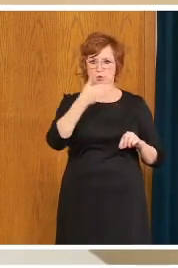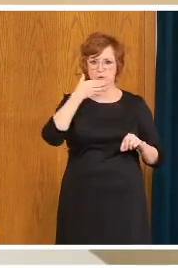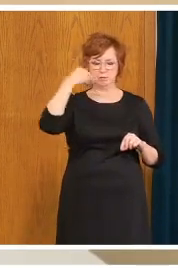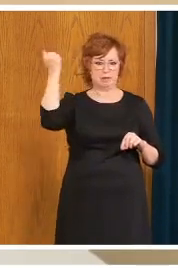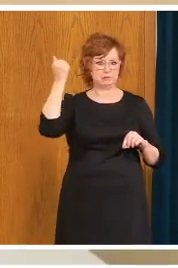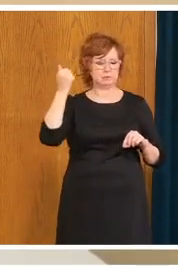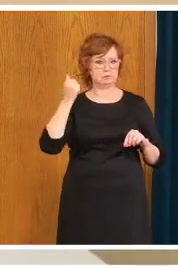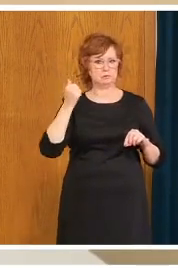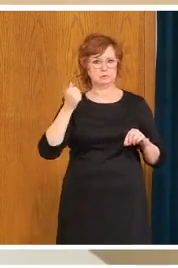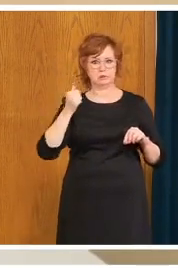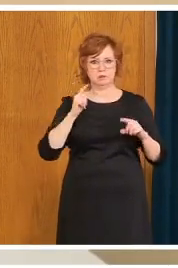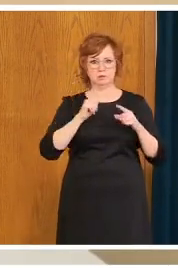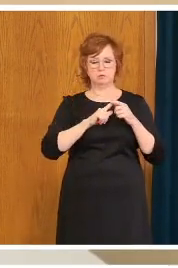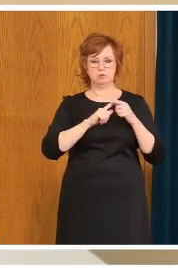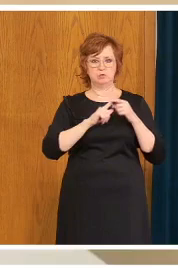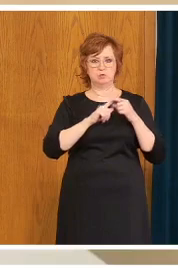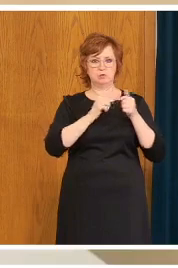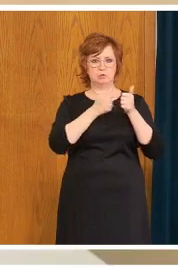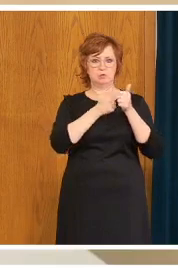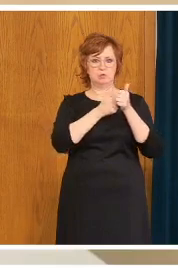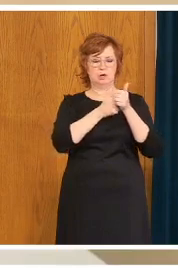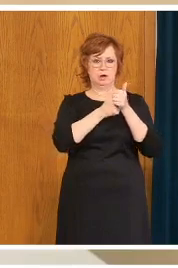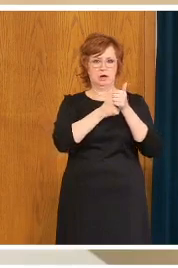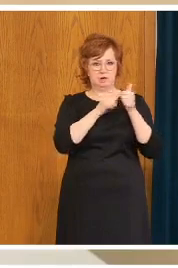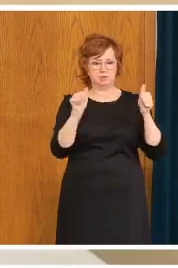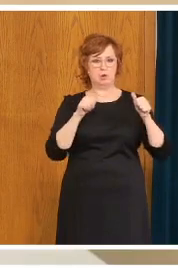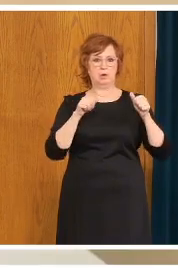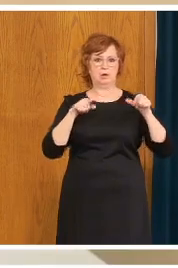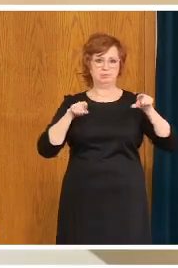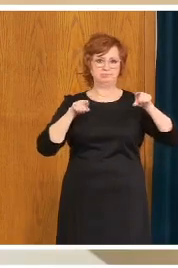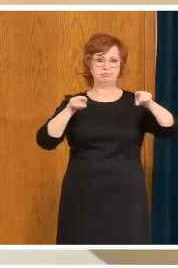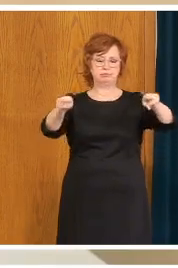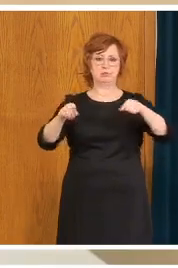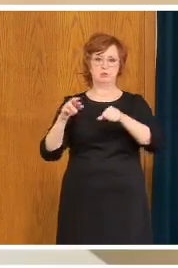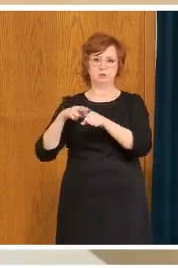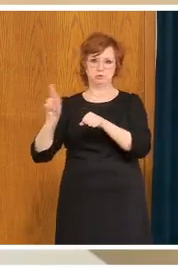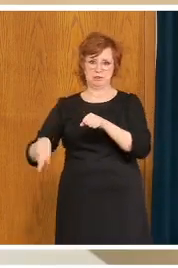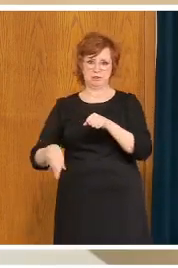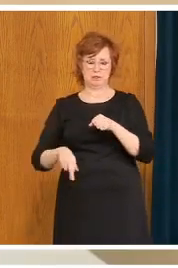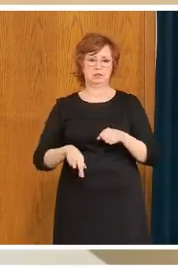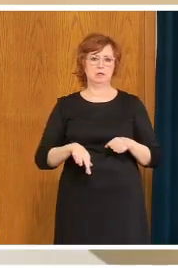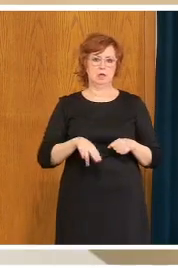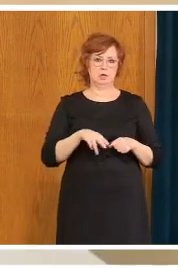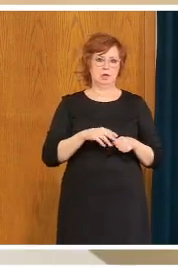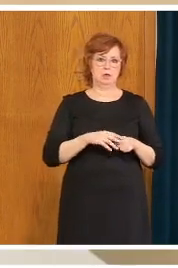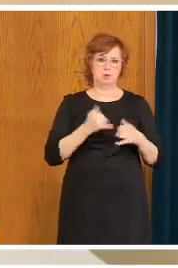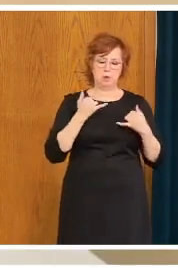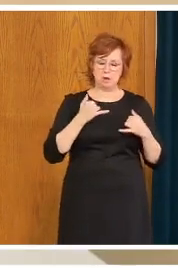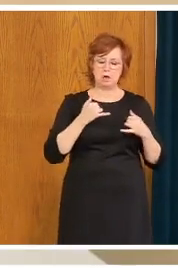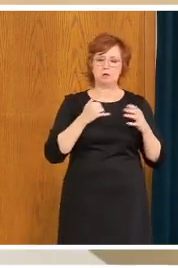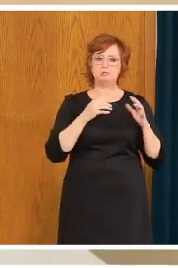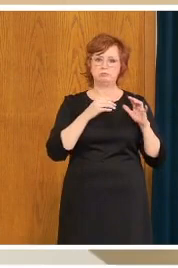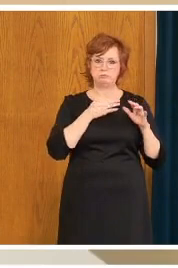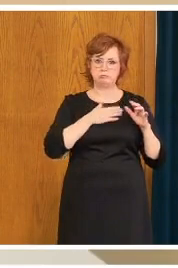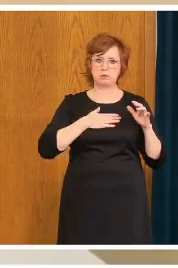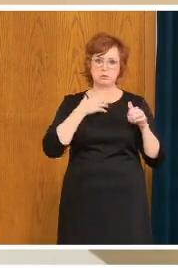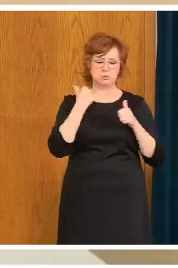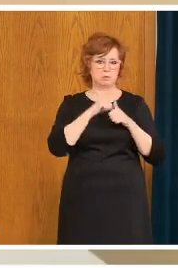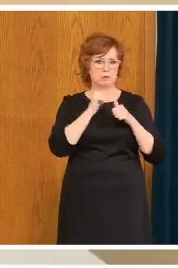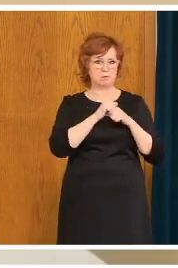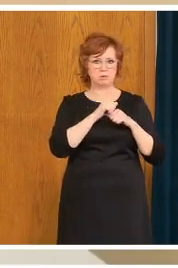to prevent following the trajectory in Regina. So at present, it means additional measures, but then at the end of the day, it is up